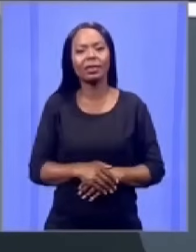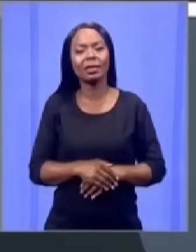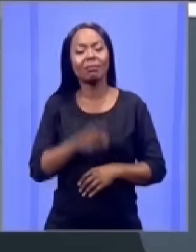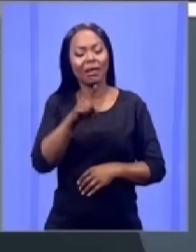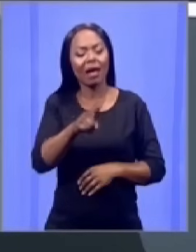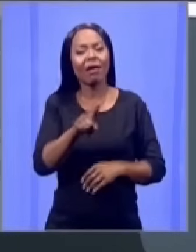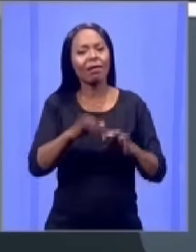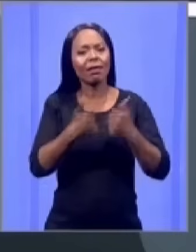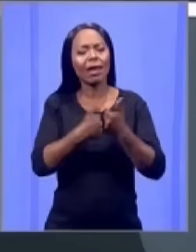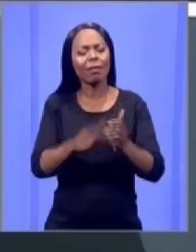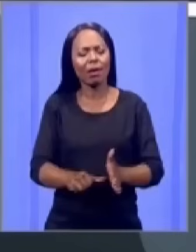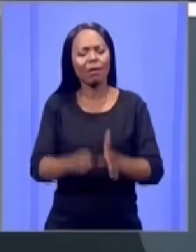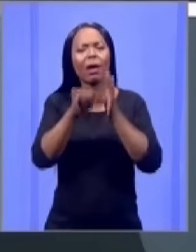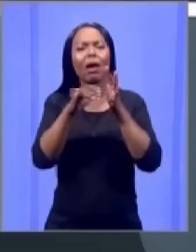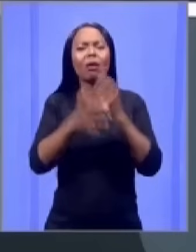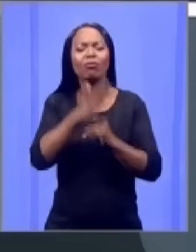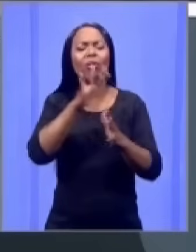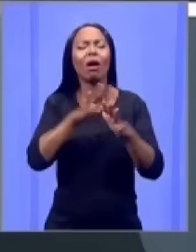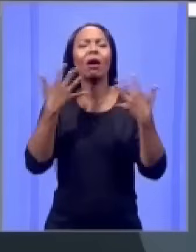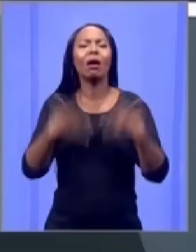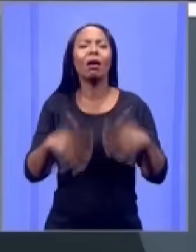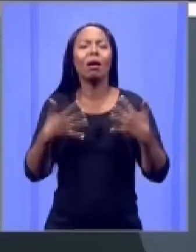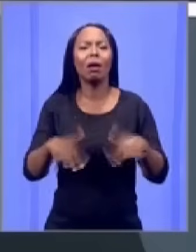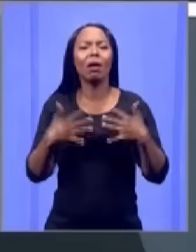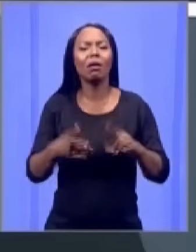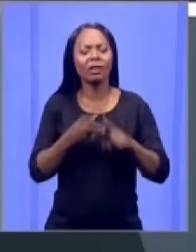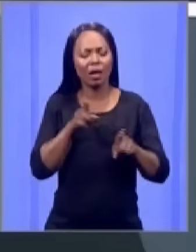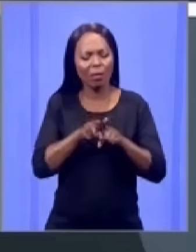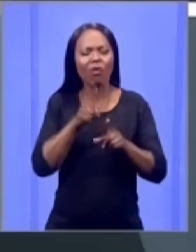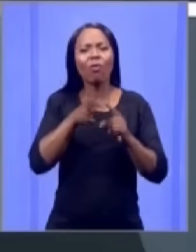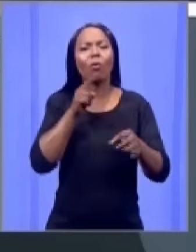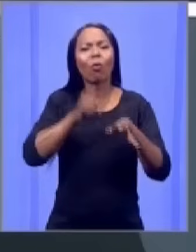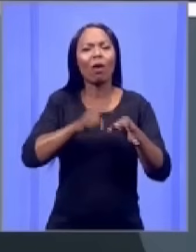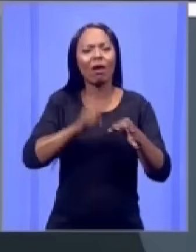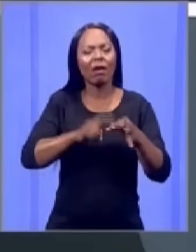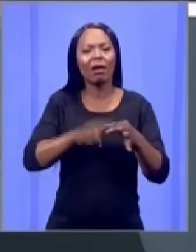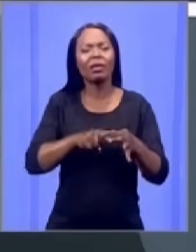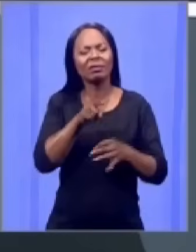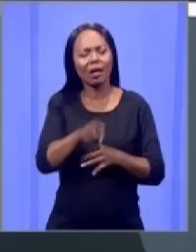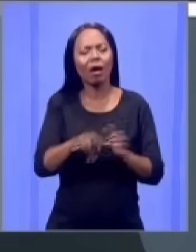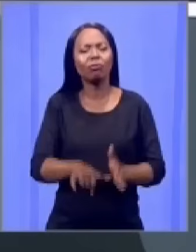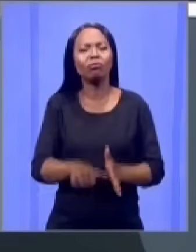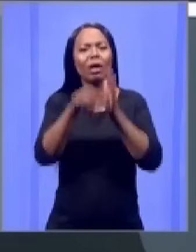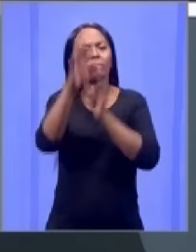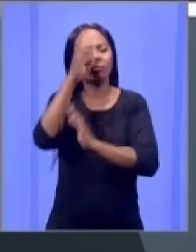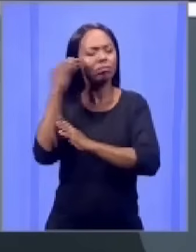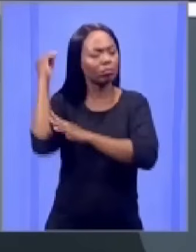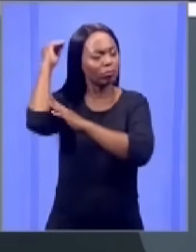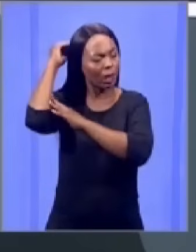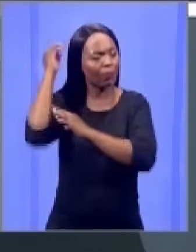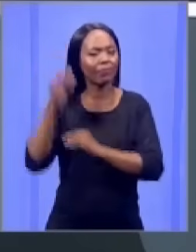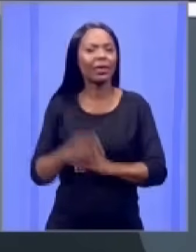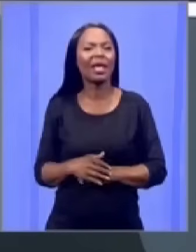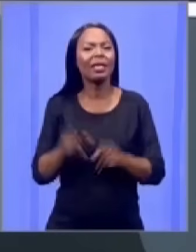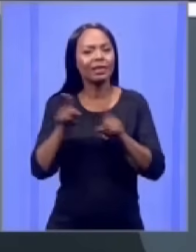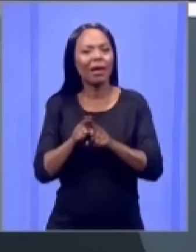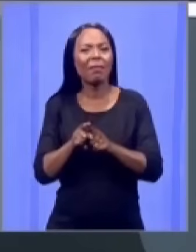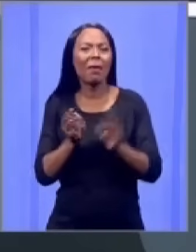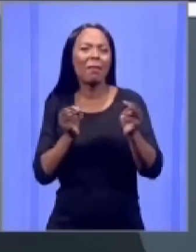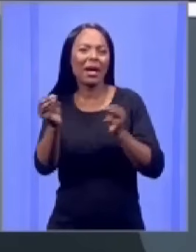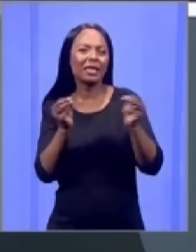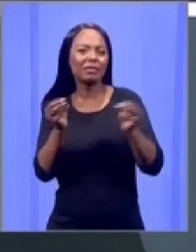injection, not just the financial stuff, but I think from a quality point of view, a quantity point of view. And I think overall management